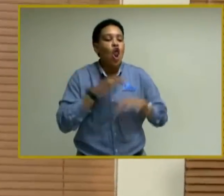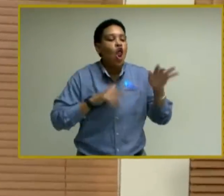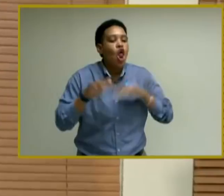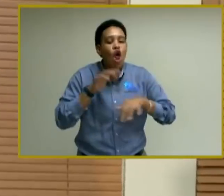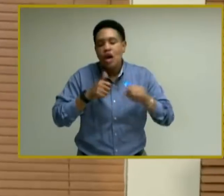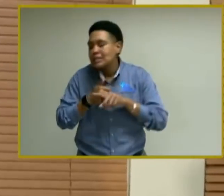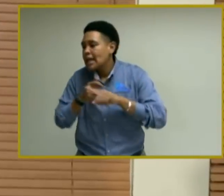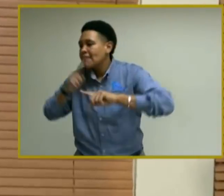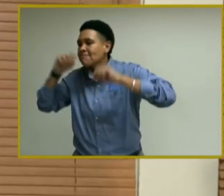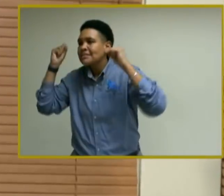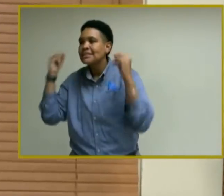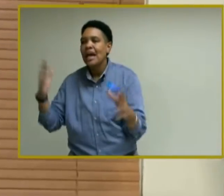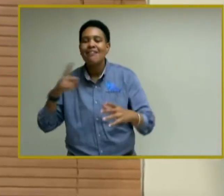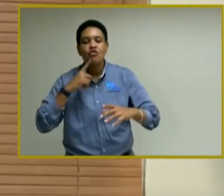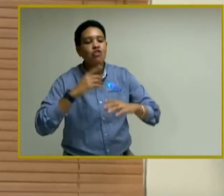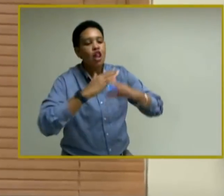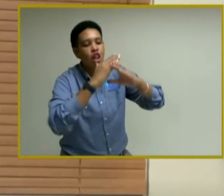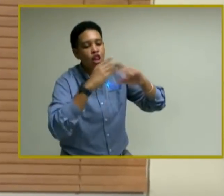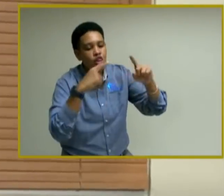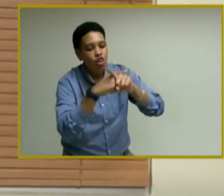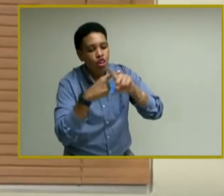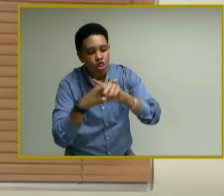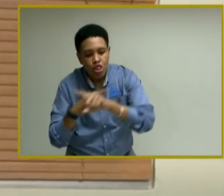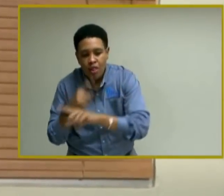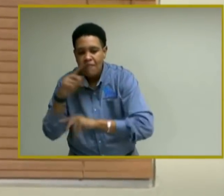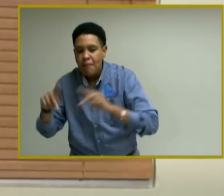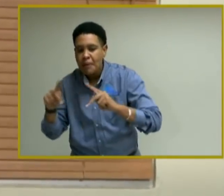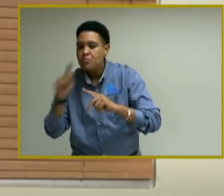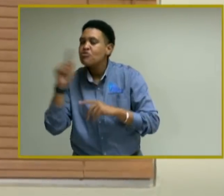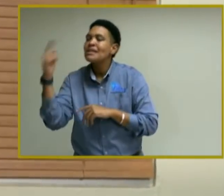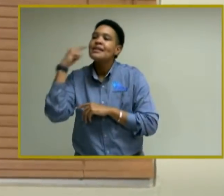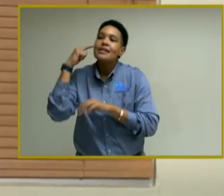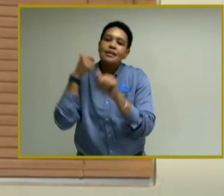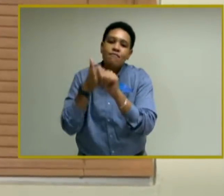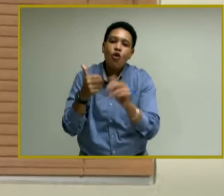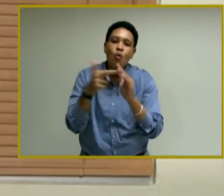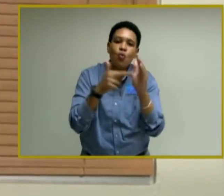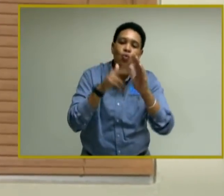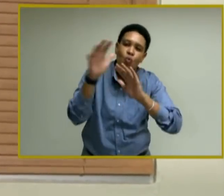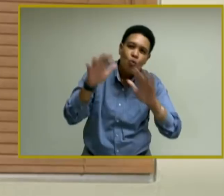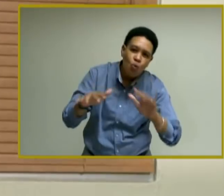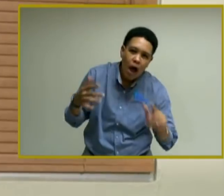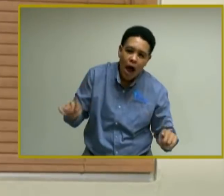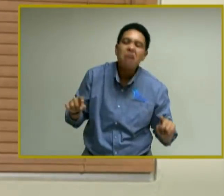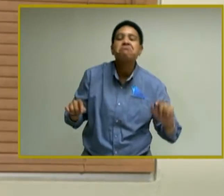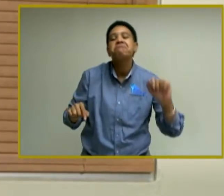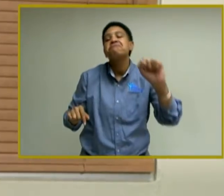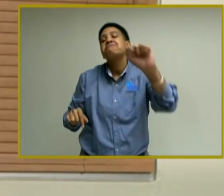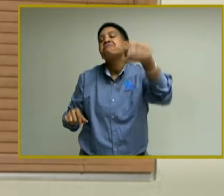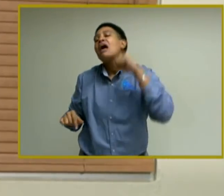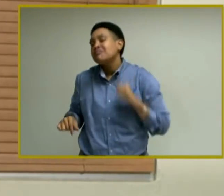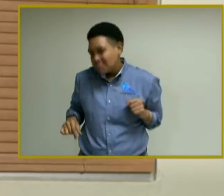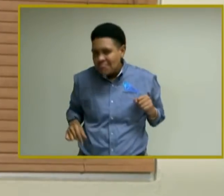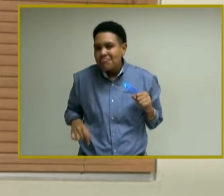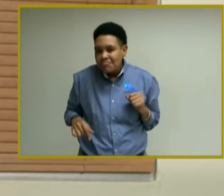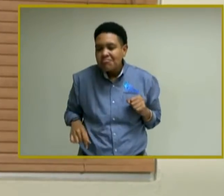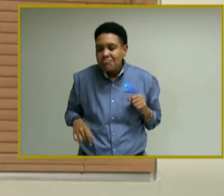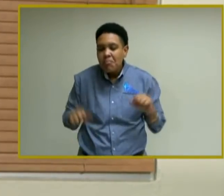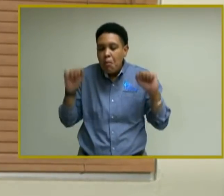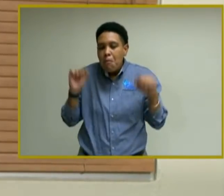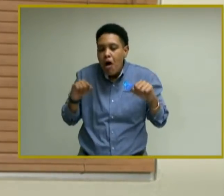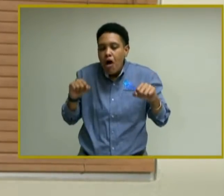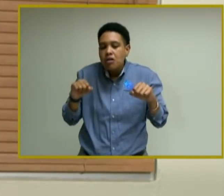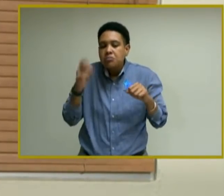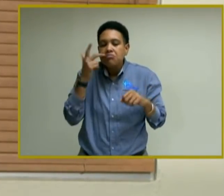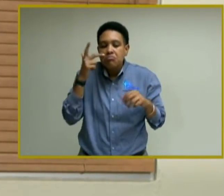significant disruption of persons adhering to the rules, yes, it is a